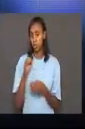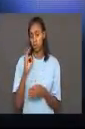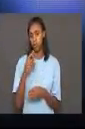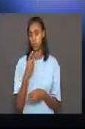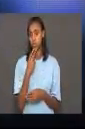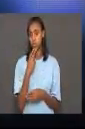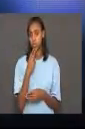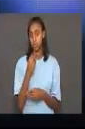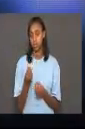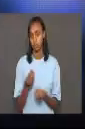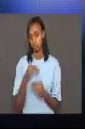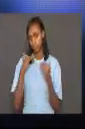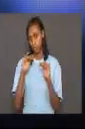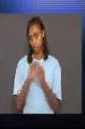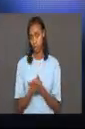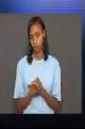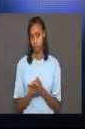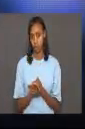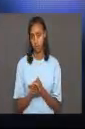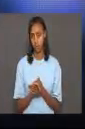of its nutritional value.